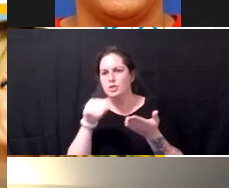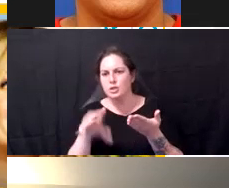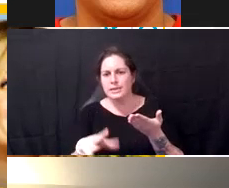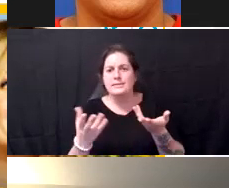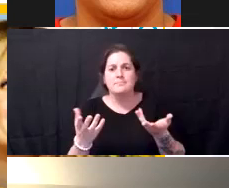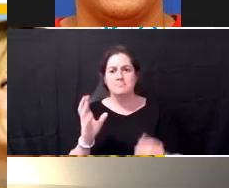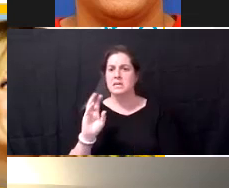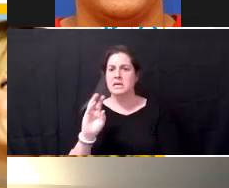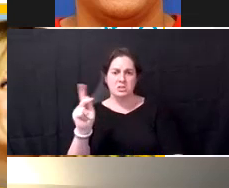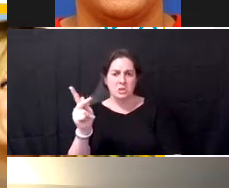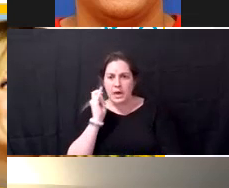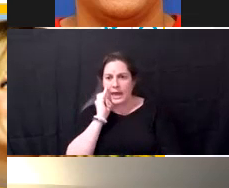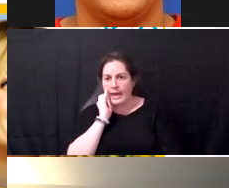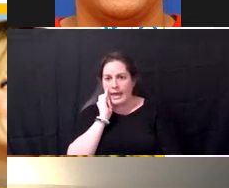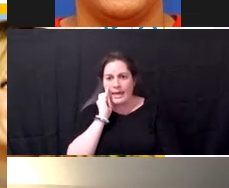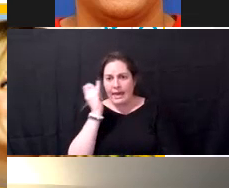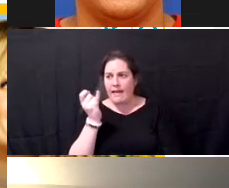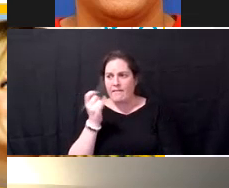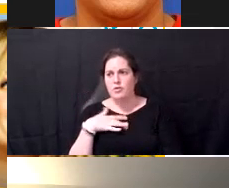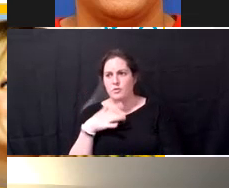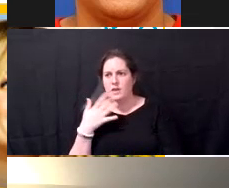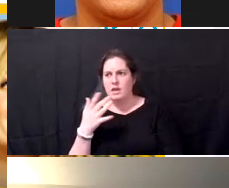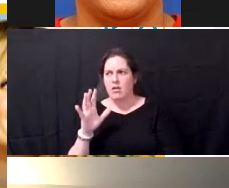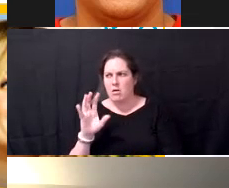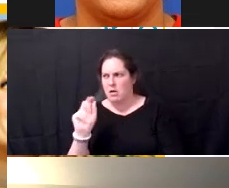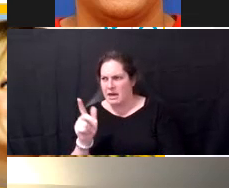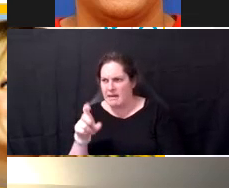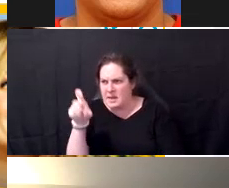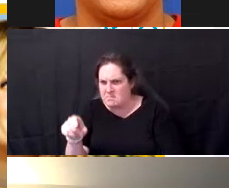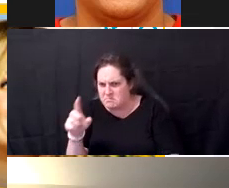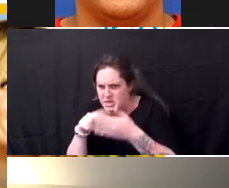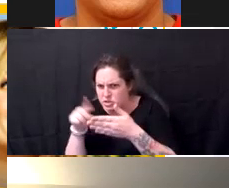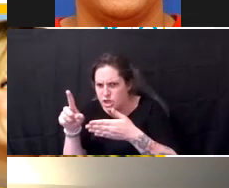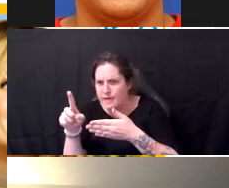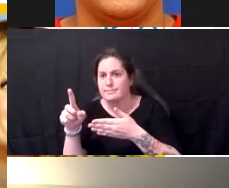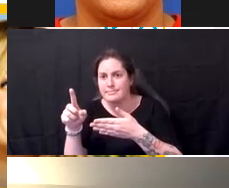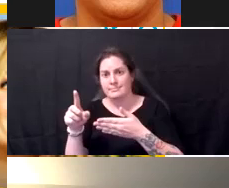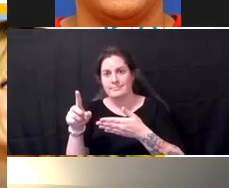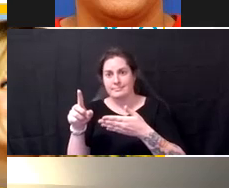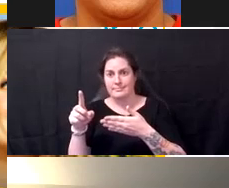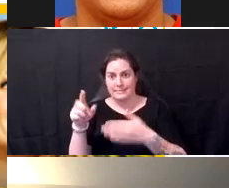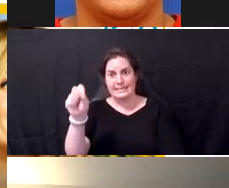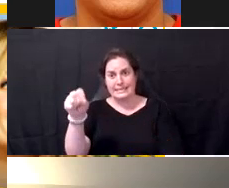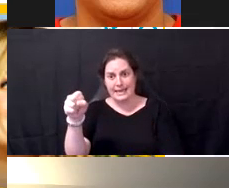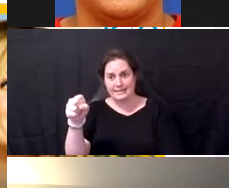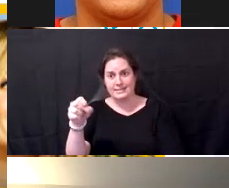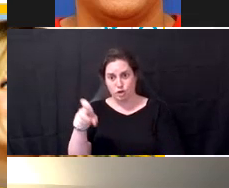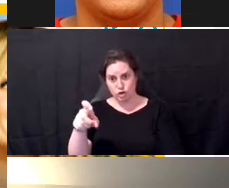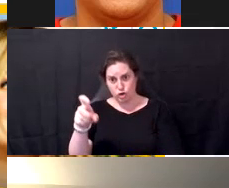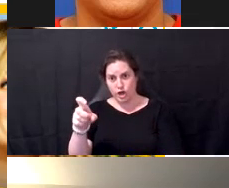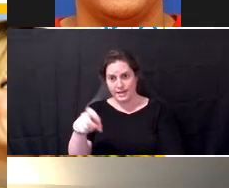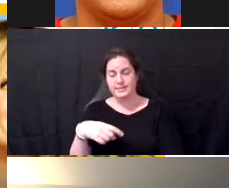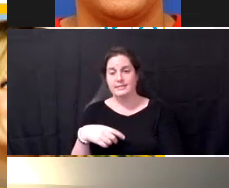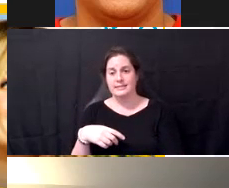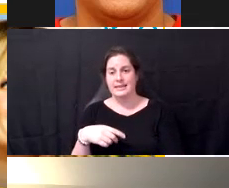that you feel compelled. Okay, let me check and see if I did it correct. That's exactly what you need to do, especially